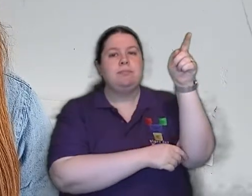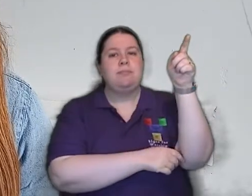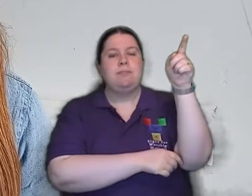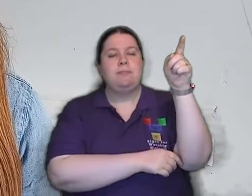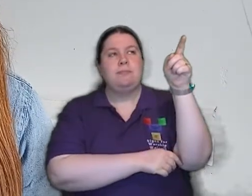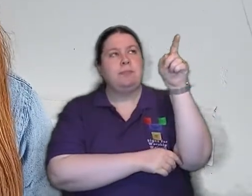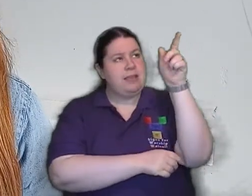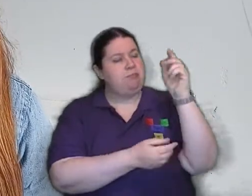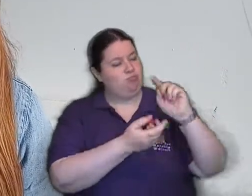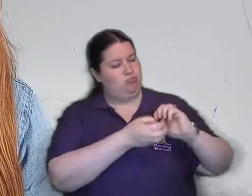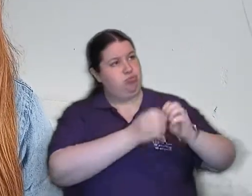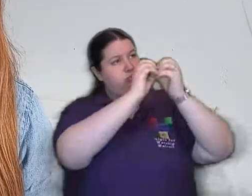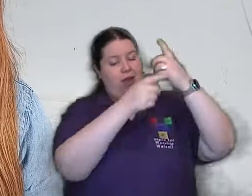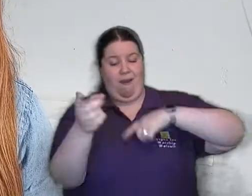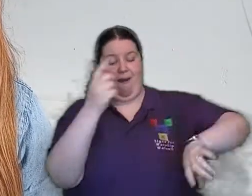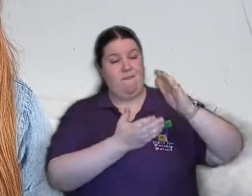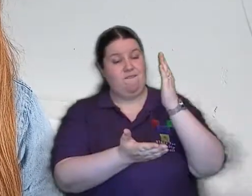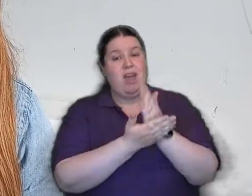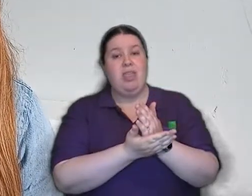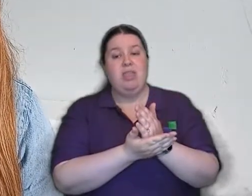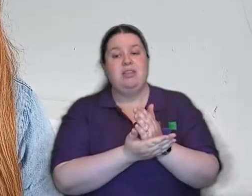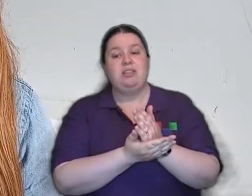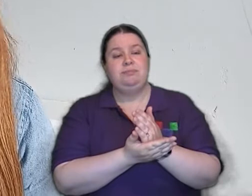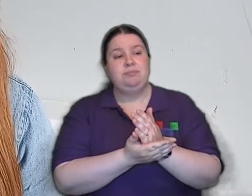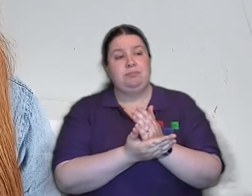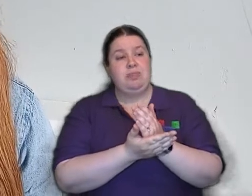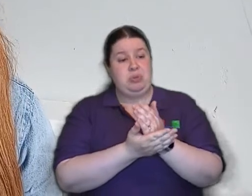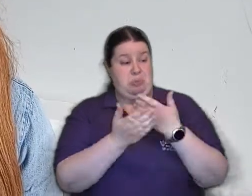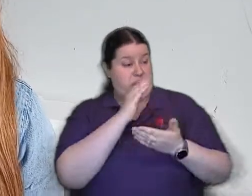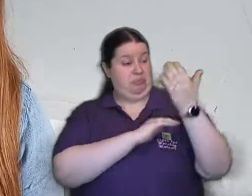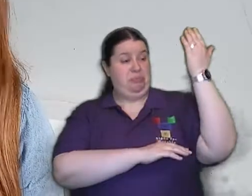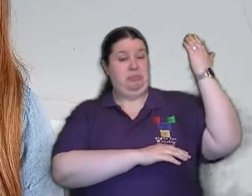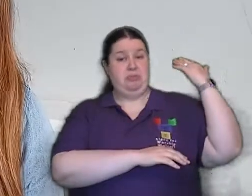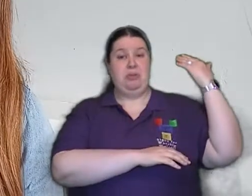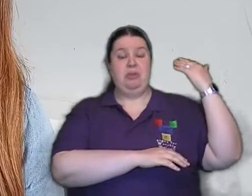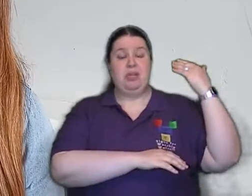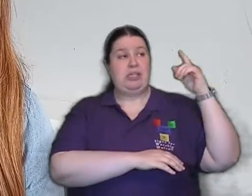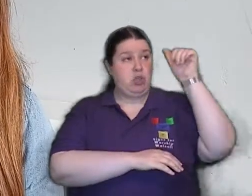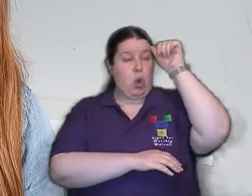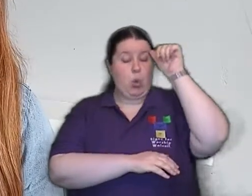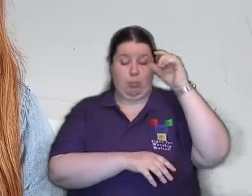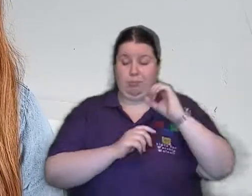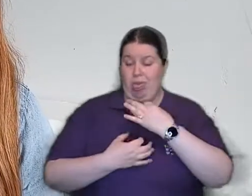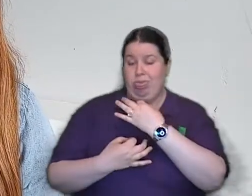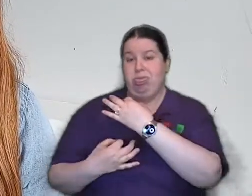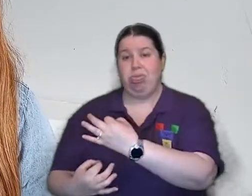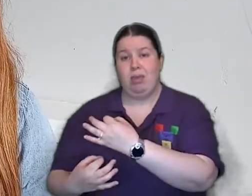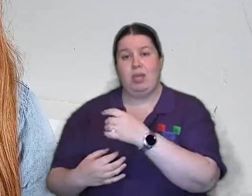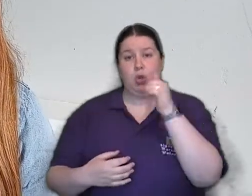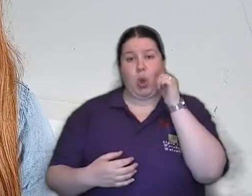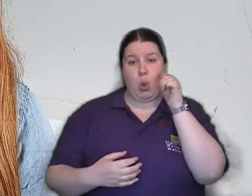endure. He is the pioneer of our faith. He's gone before us. He has experienced temptation